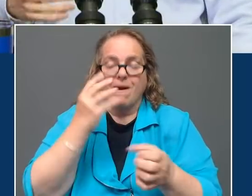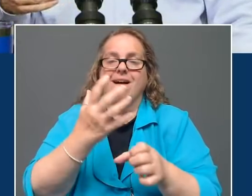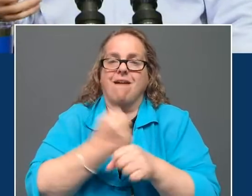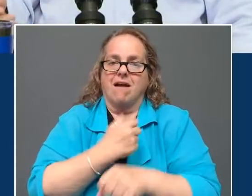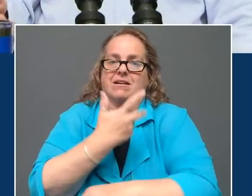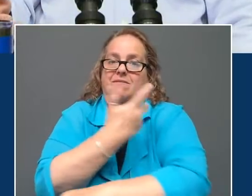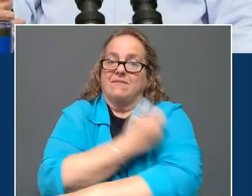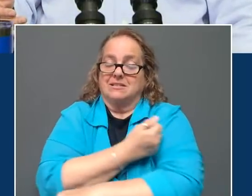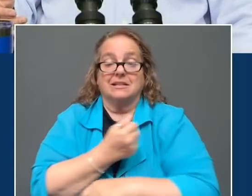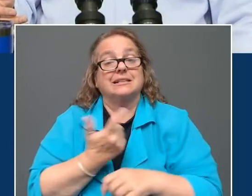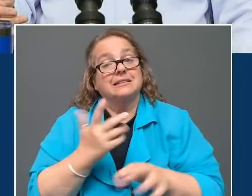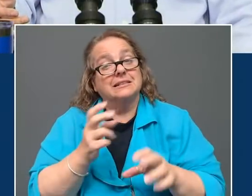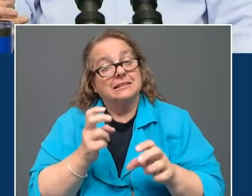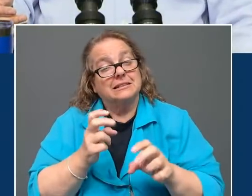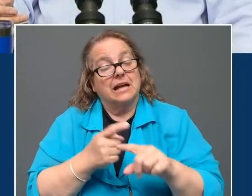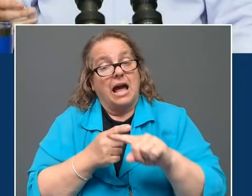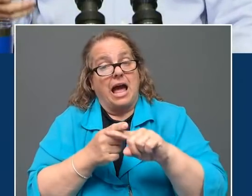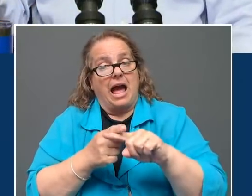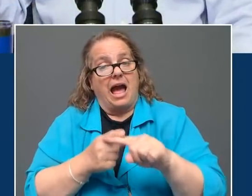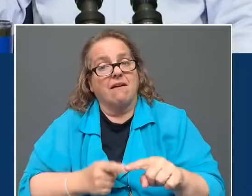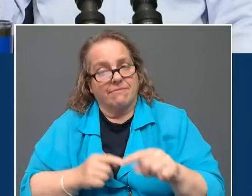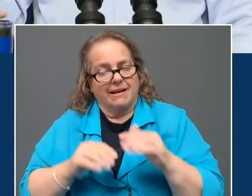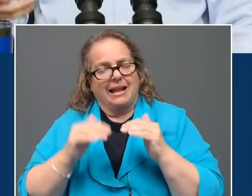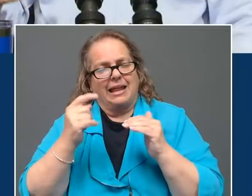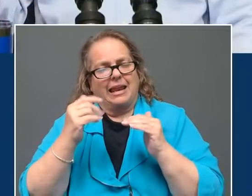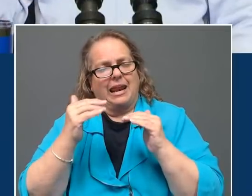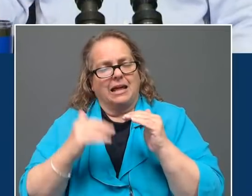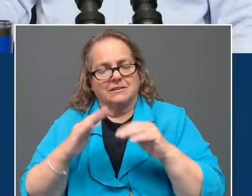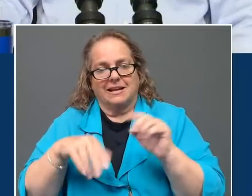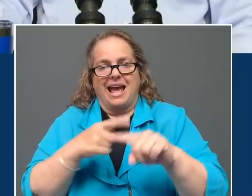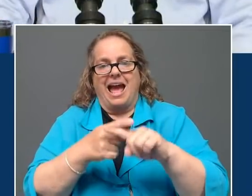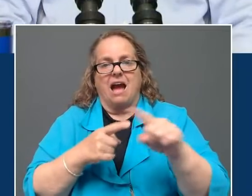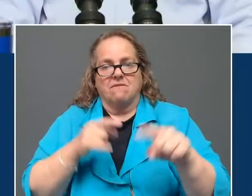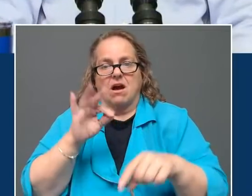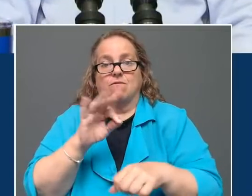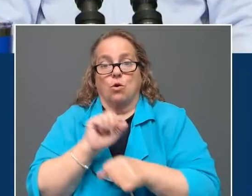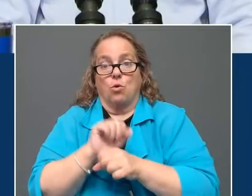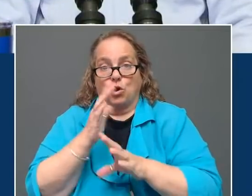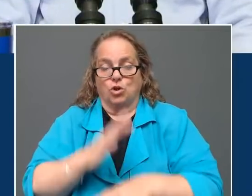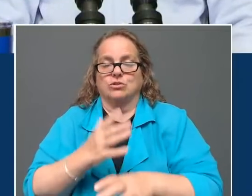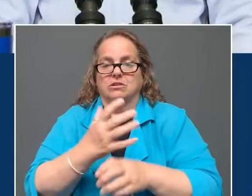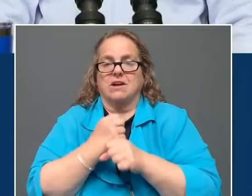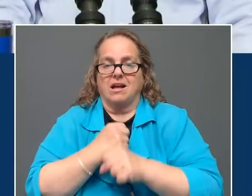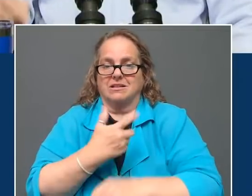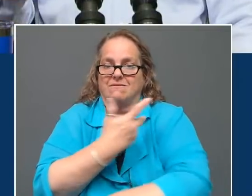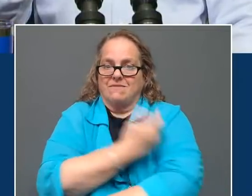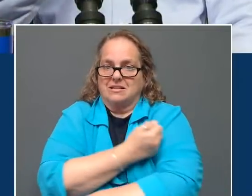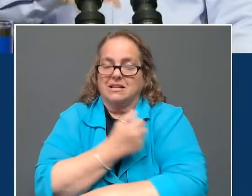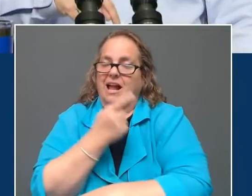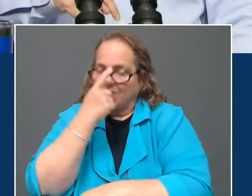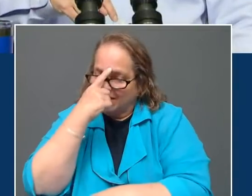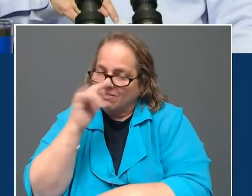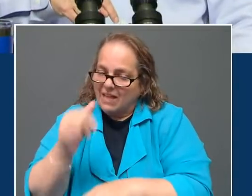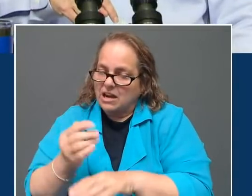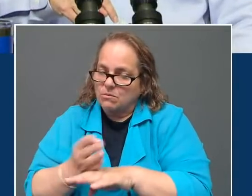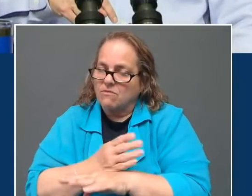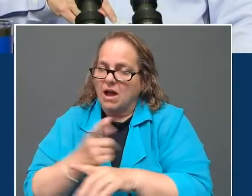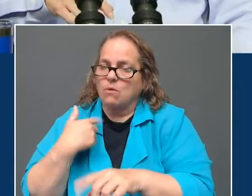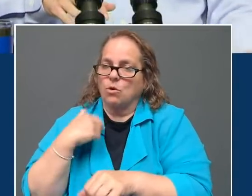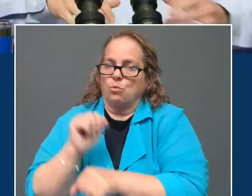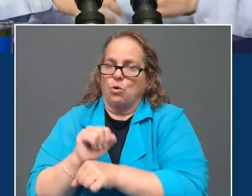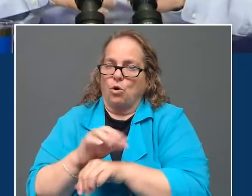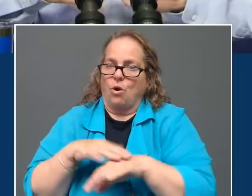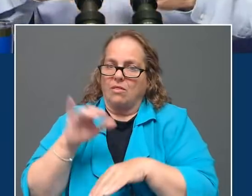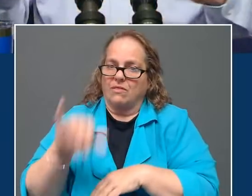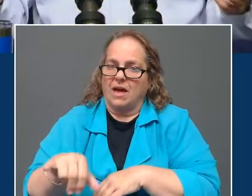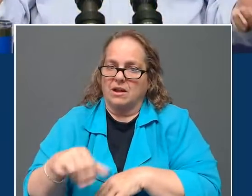workers initially got the vaccine. We believe that's improving, and we're working on that. But we now have fewer residents